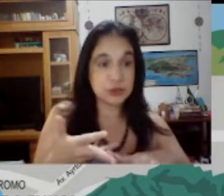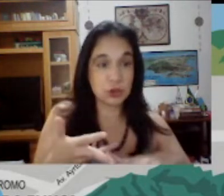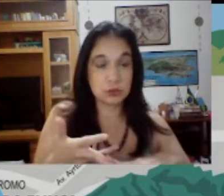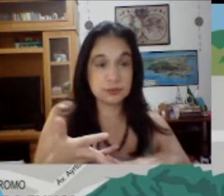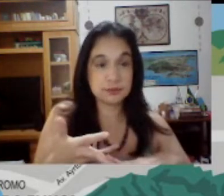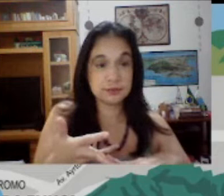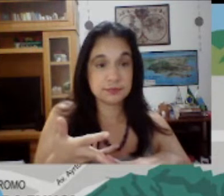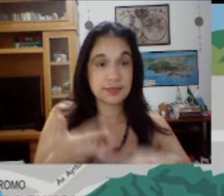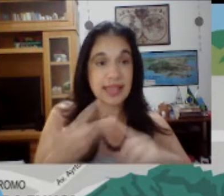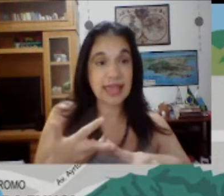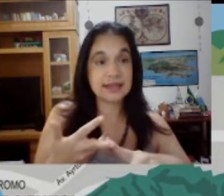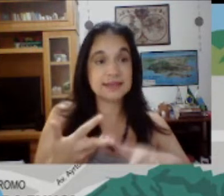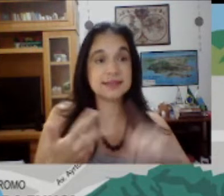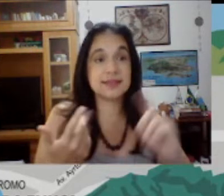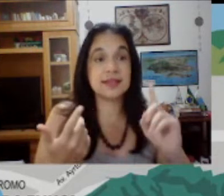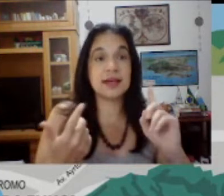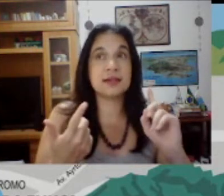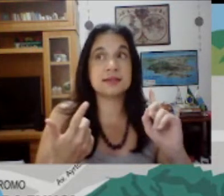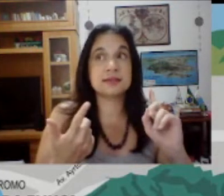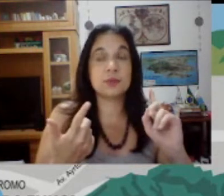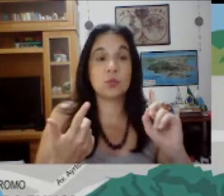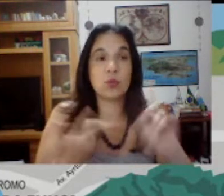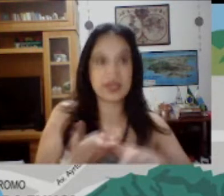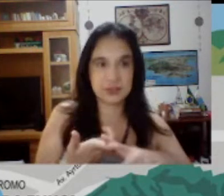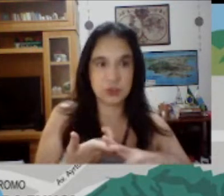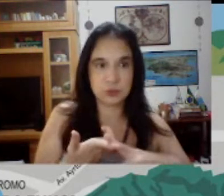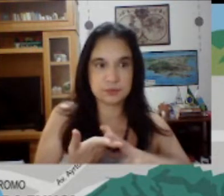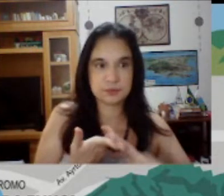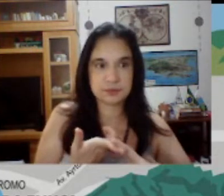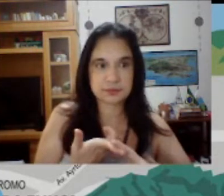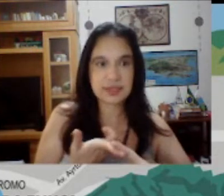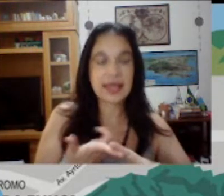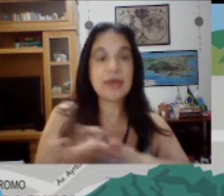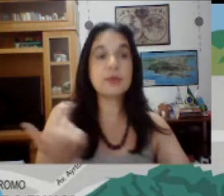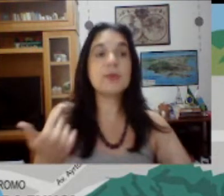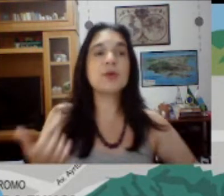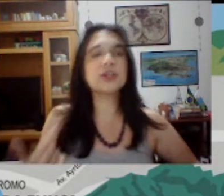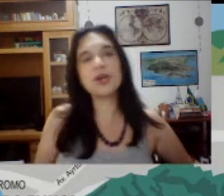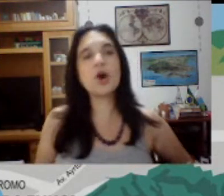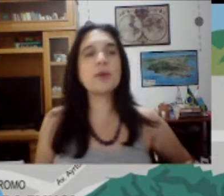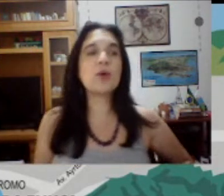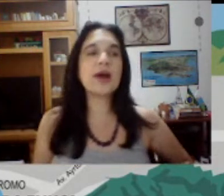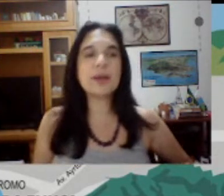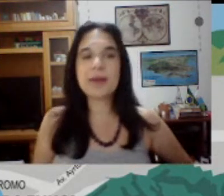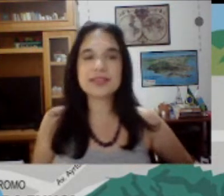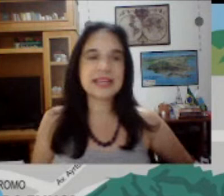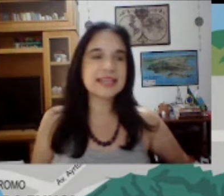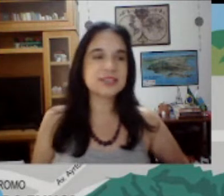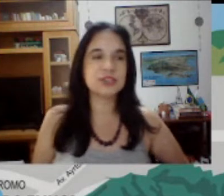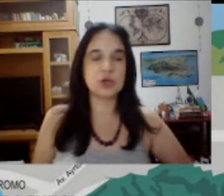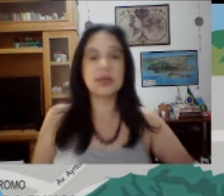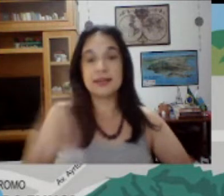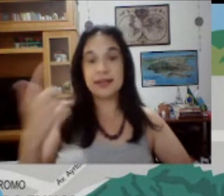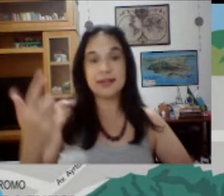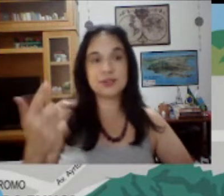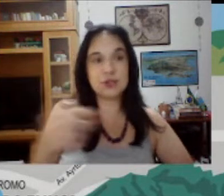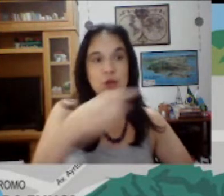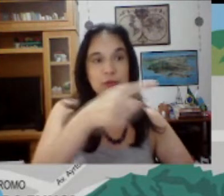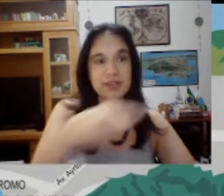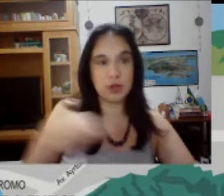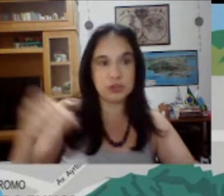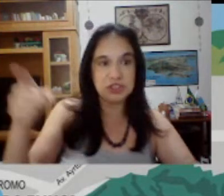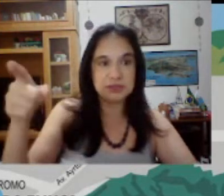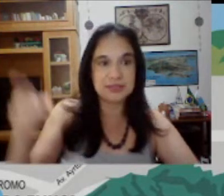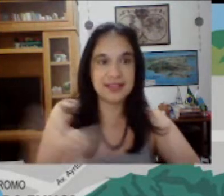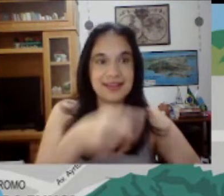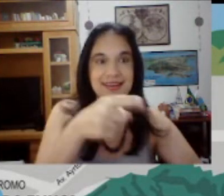south zone, and the west zone. And you may be wondering, oh, but what about the east zone? The east zone would be